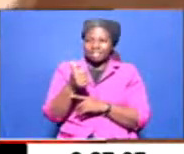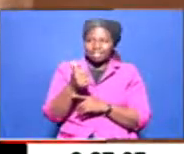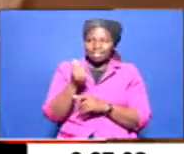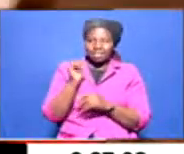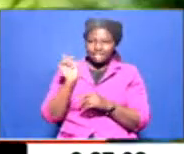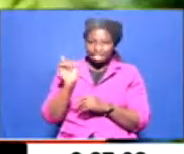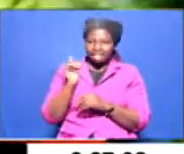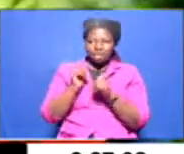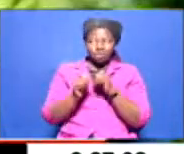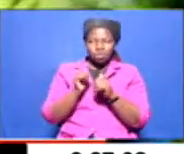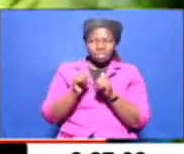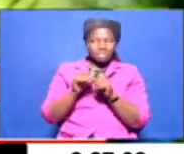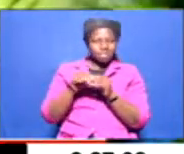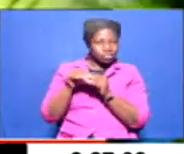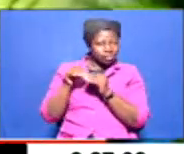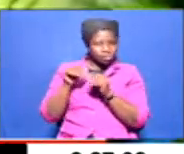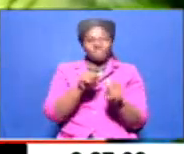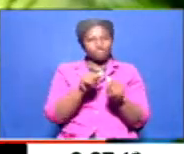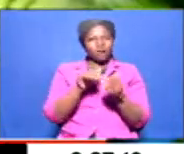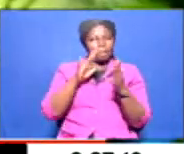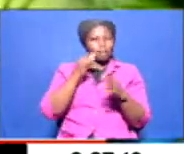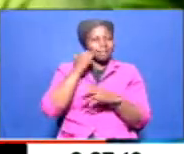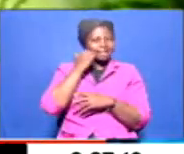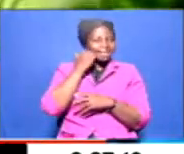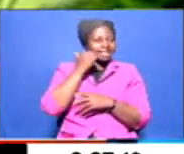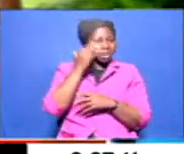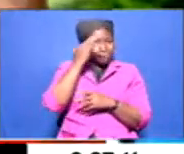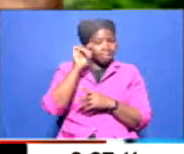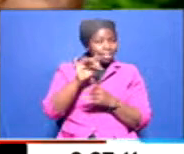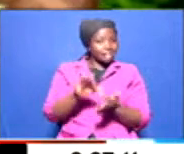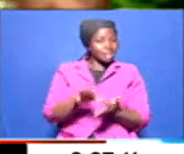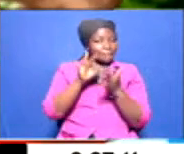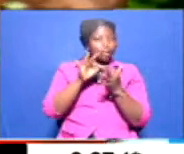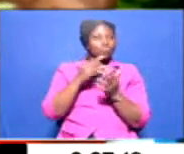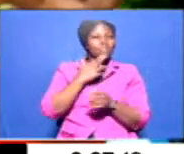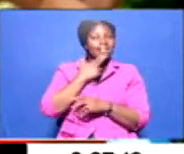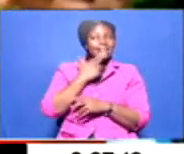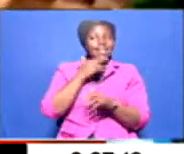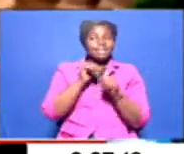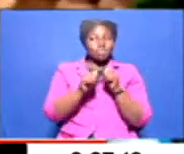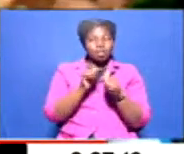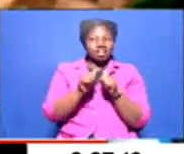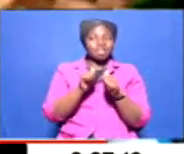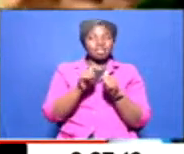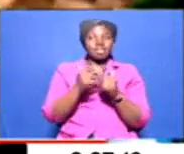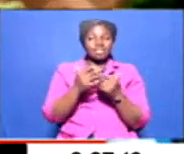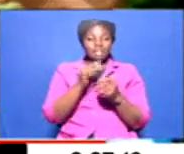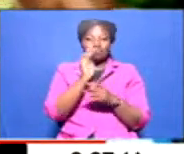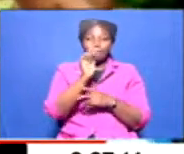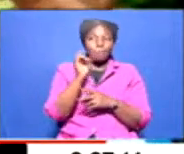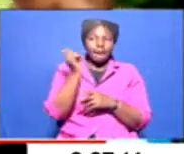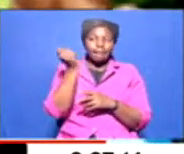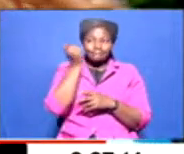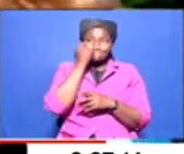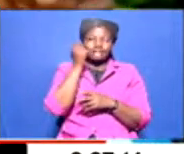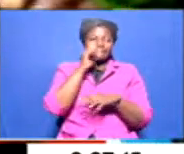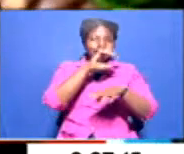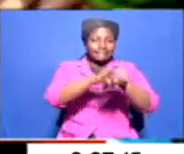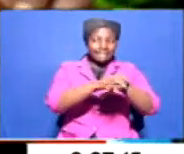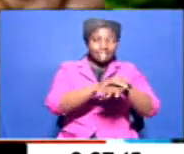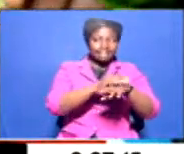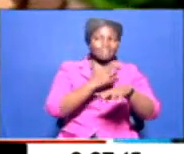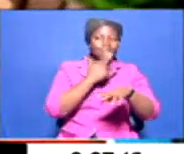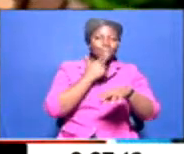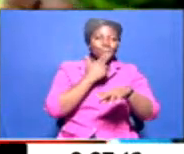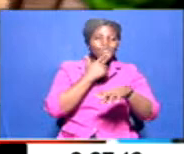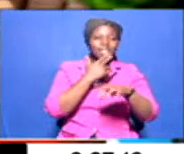inatibu asali zaidi kwa sababu it's a very special honey ambayo ina nyuki wake anachukua asali kutoka miti tofauti